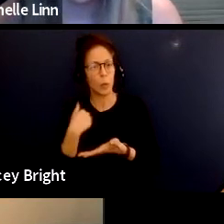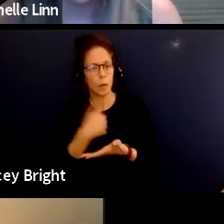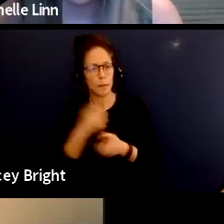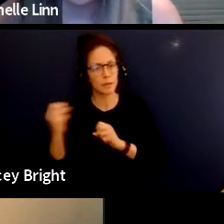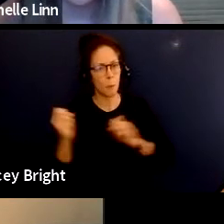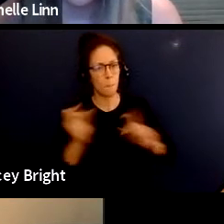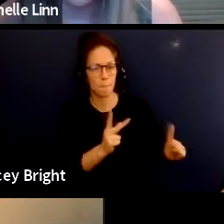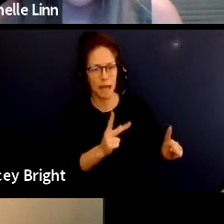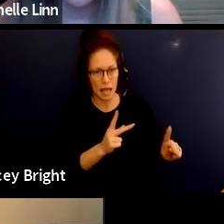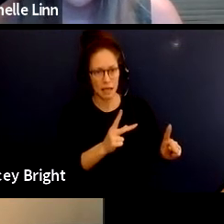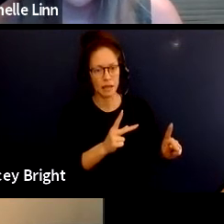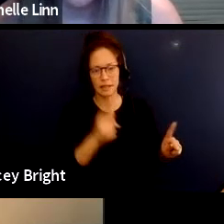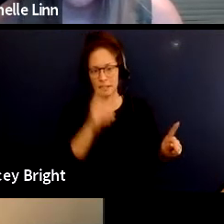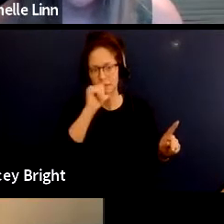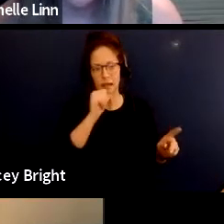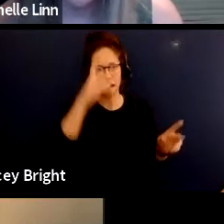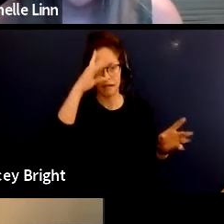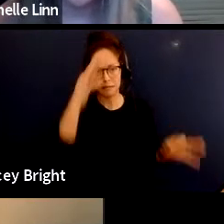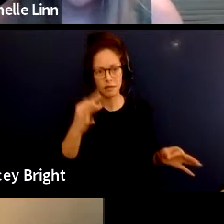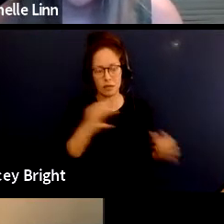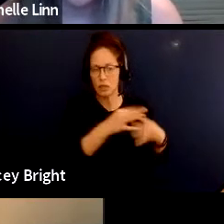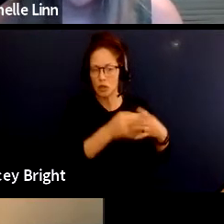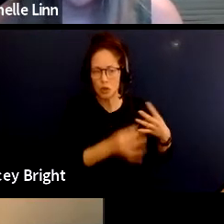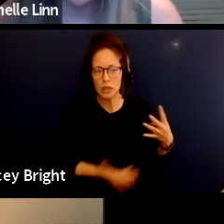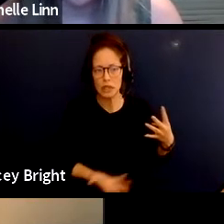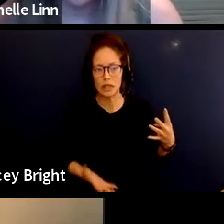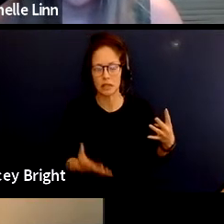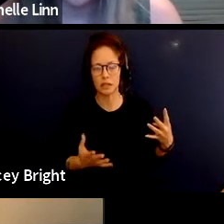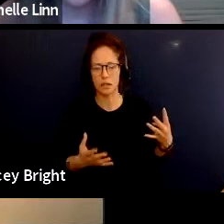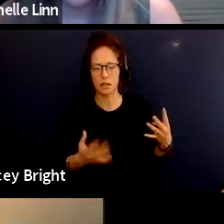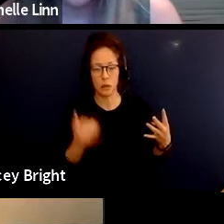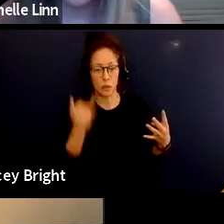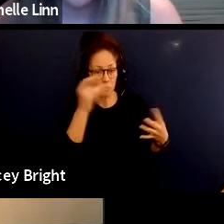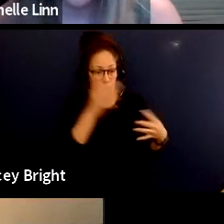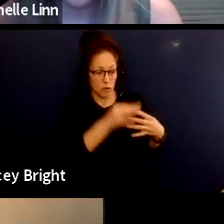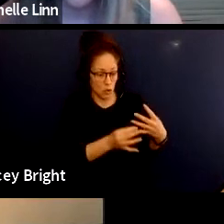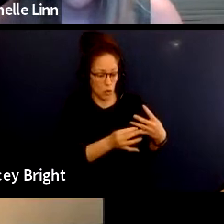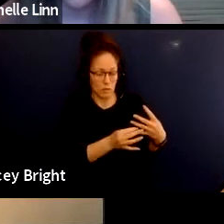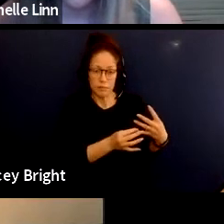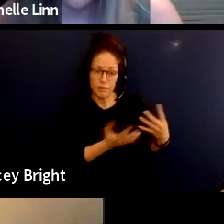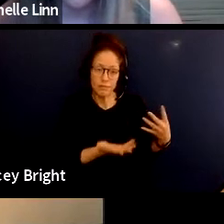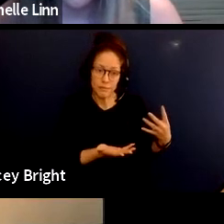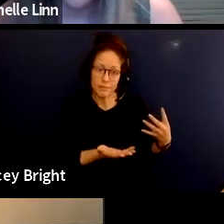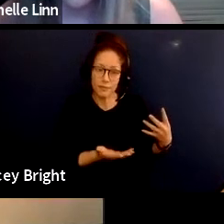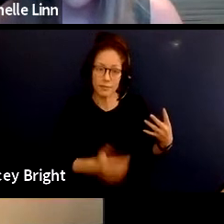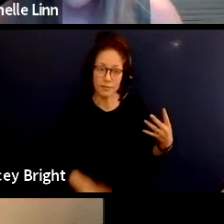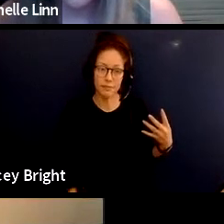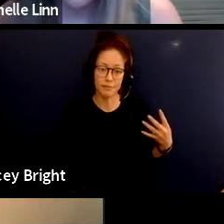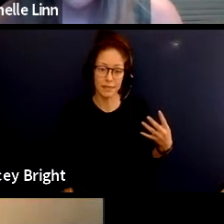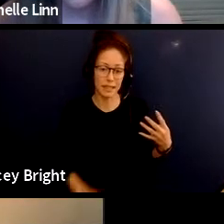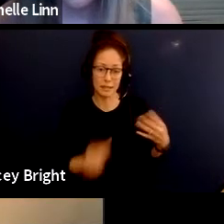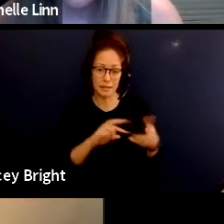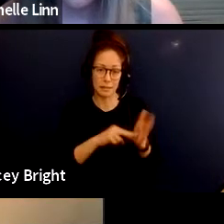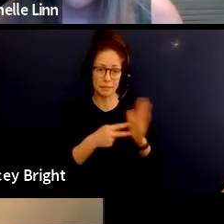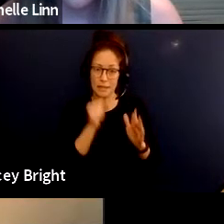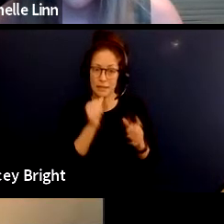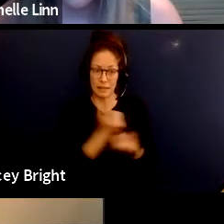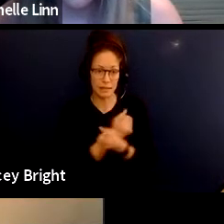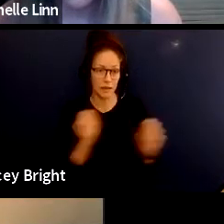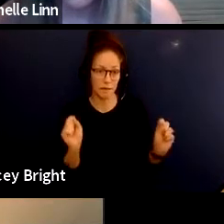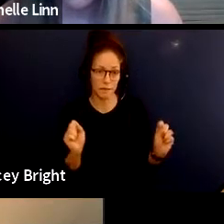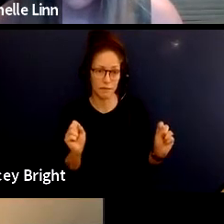be this choice. And if it's a choice right now, then obviously the numbers are saying that it's not safe. So